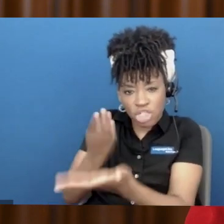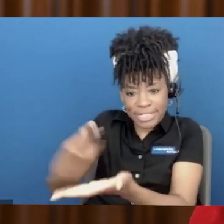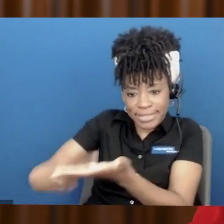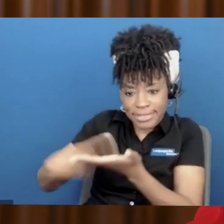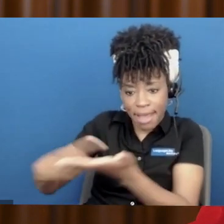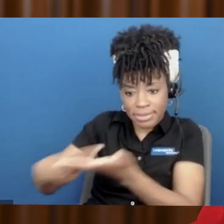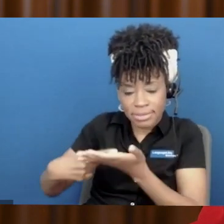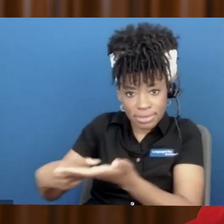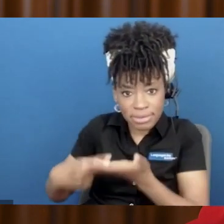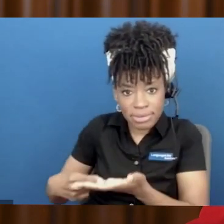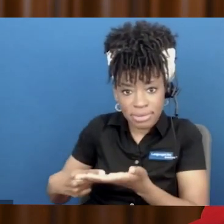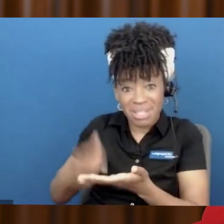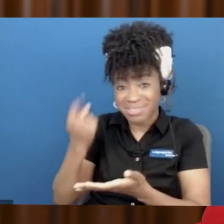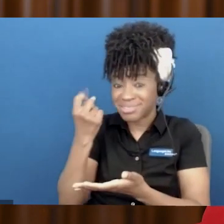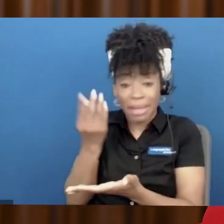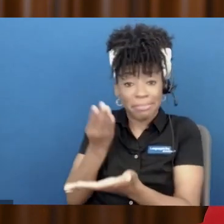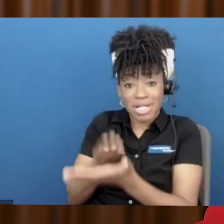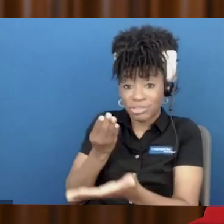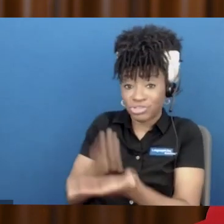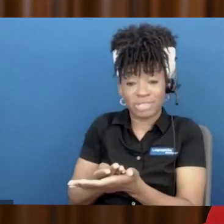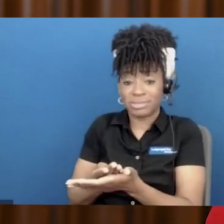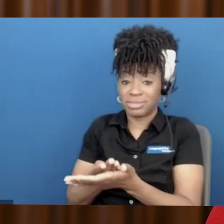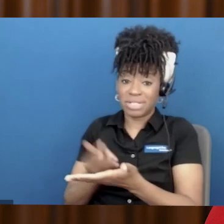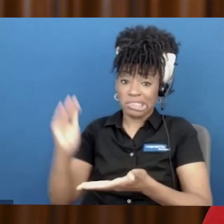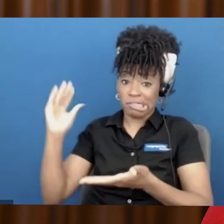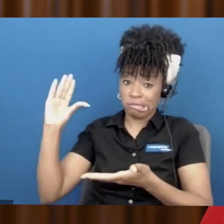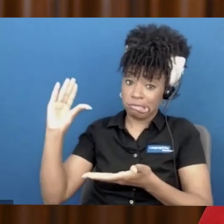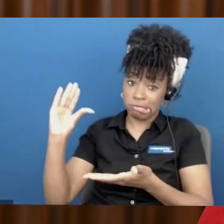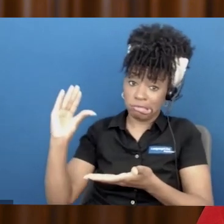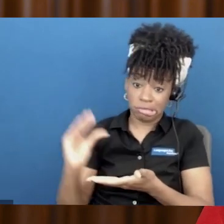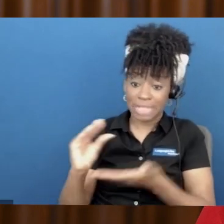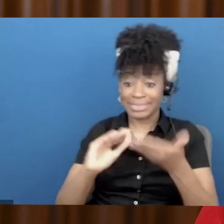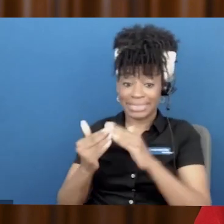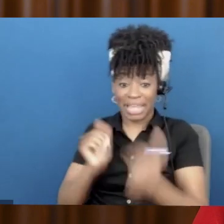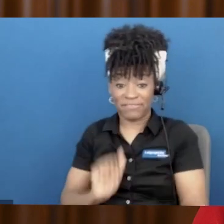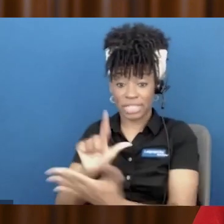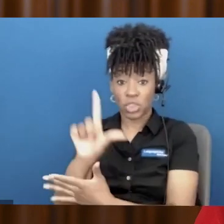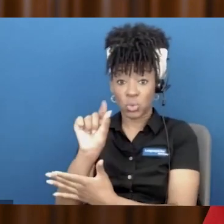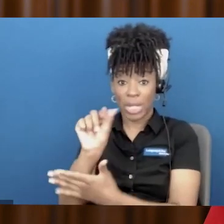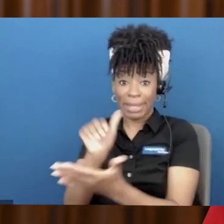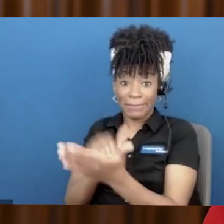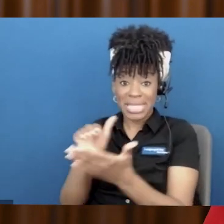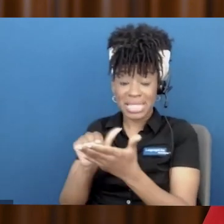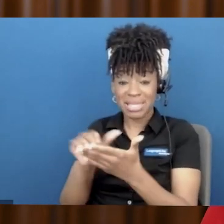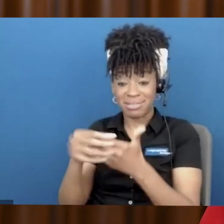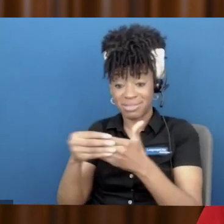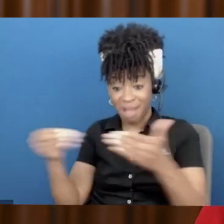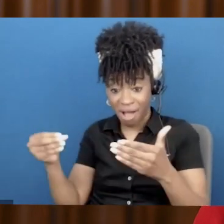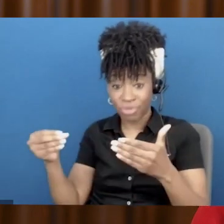steep revenue losses due to the coronavirus, the city faces a $20 million shortfall in our 2021